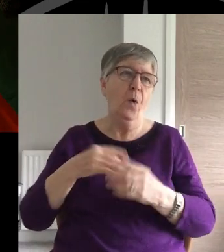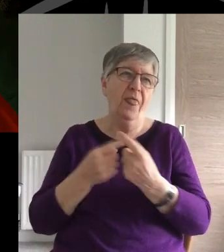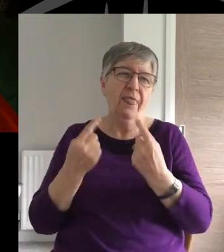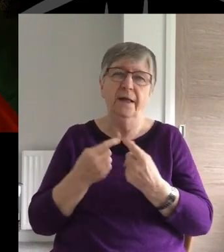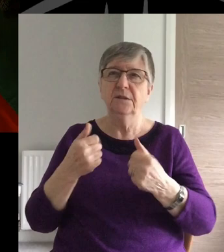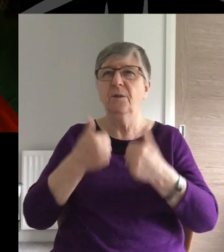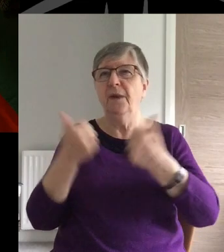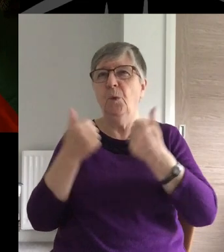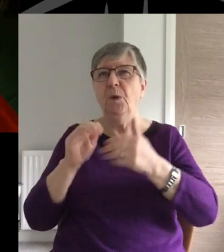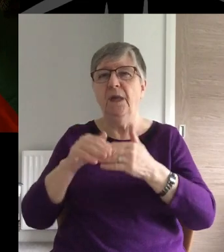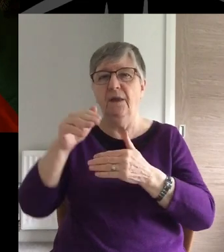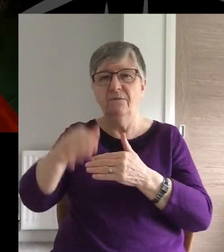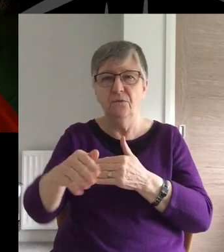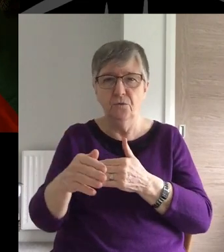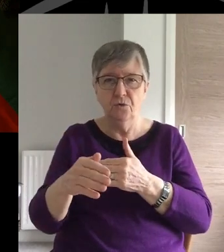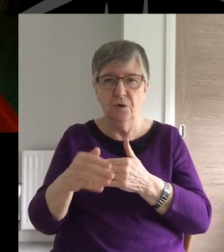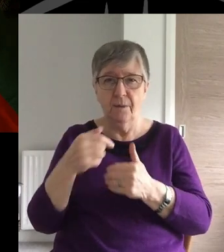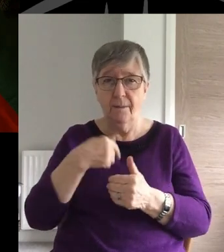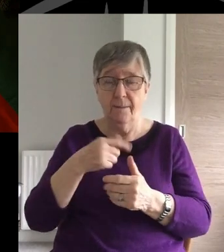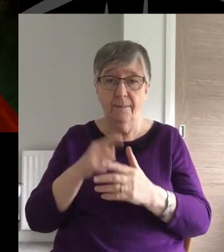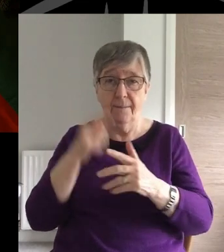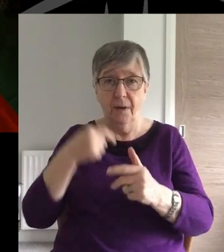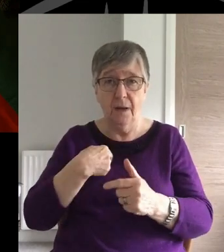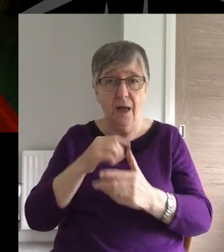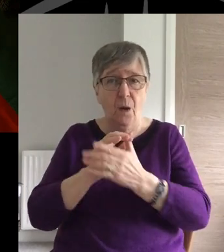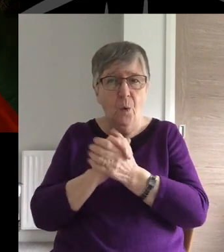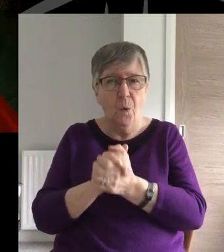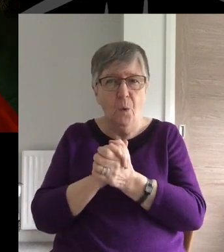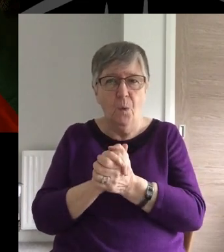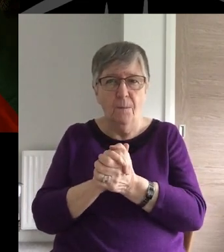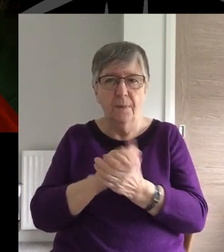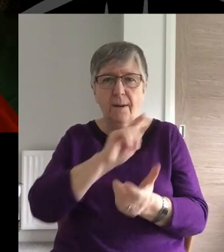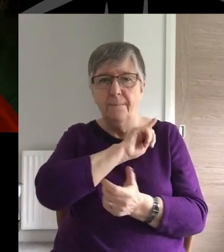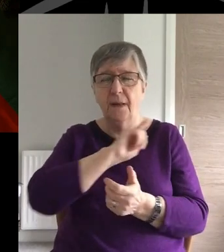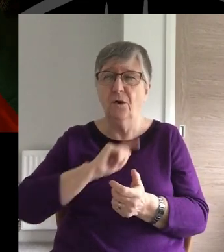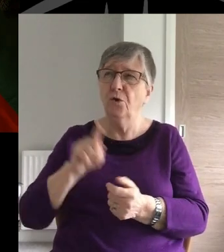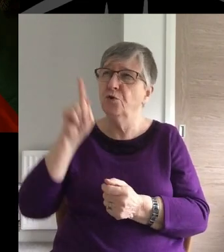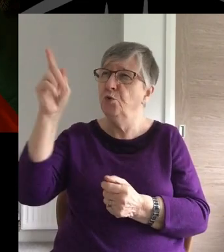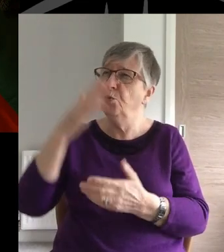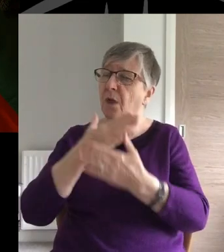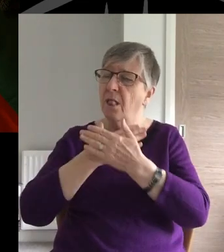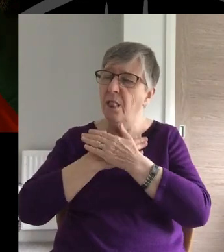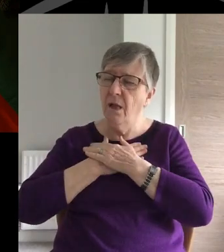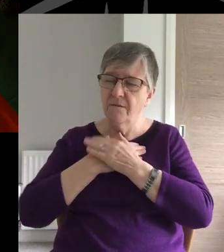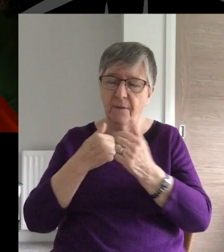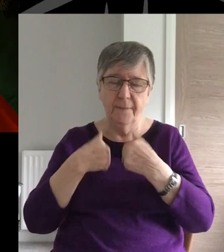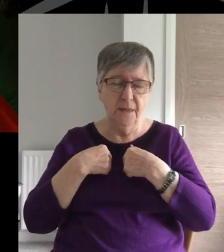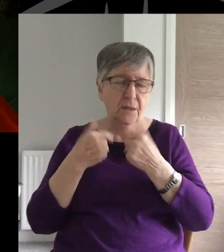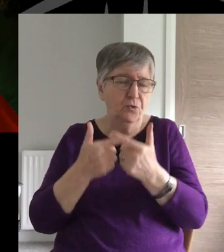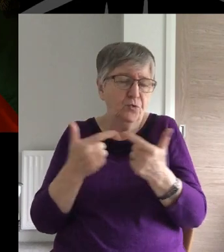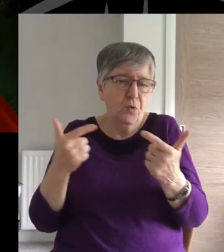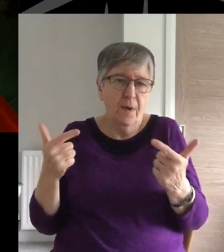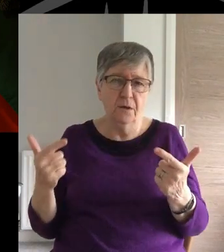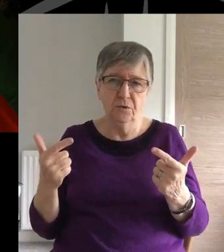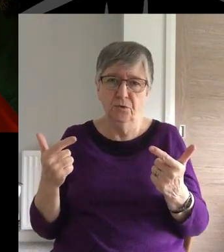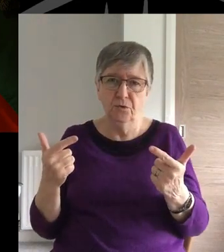to turn out in a particular way, but hope because you love like that.